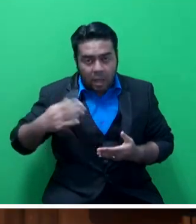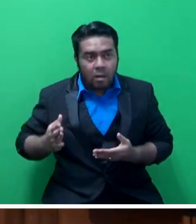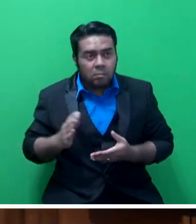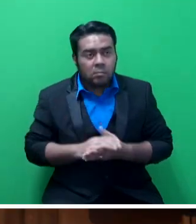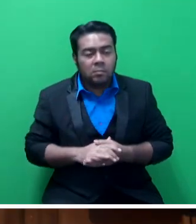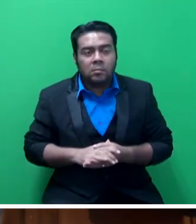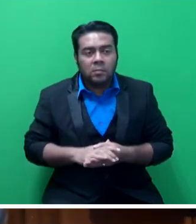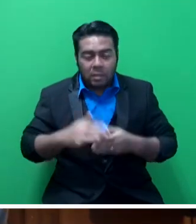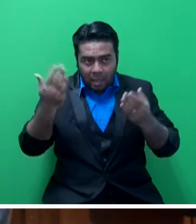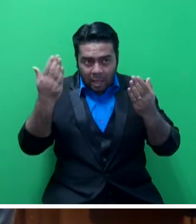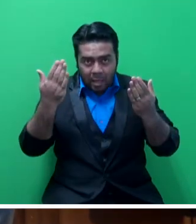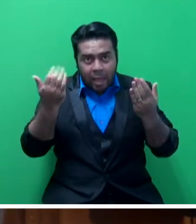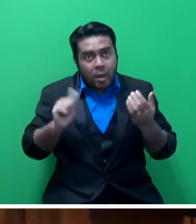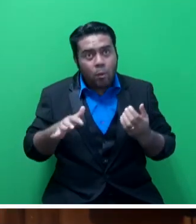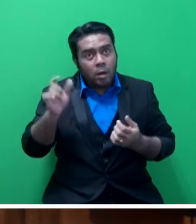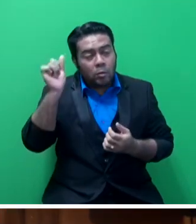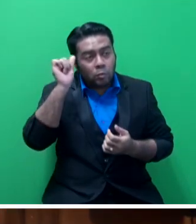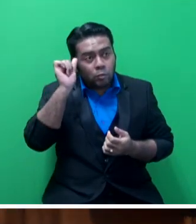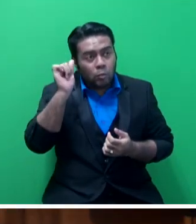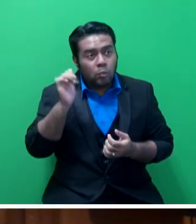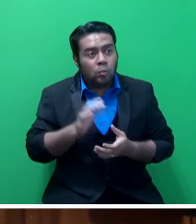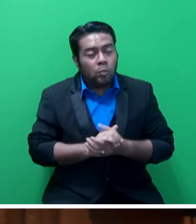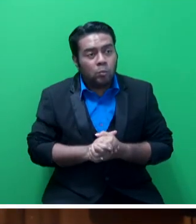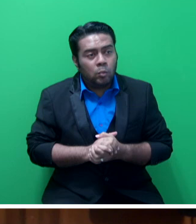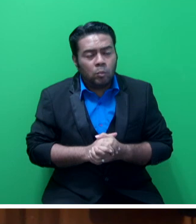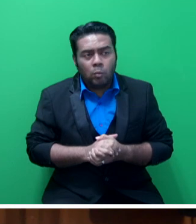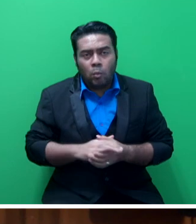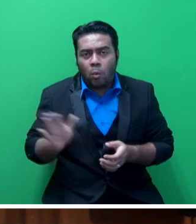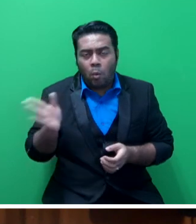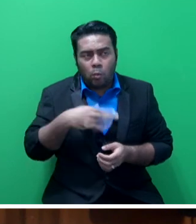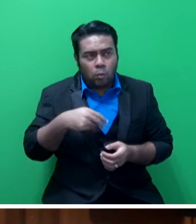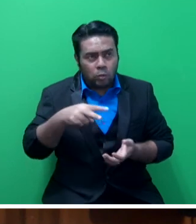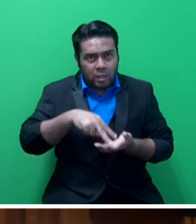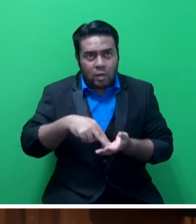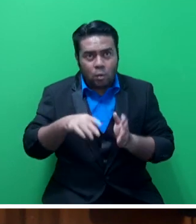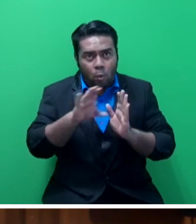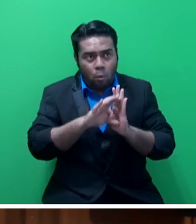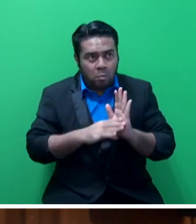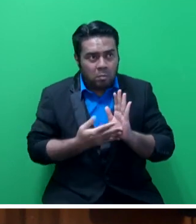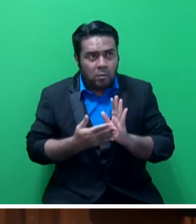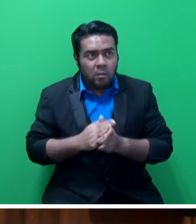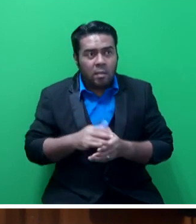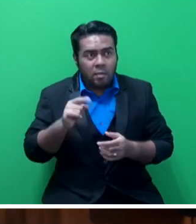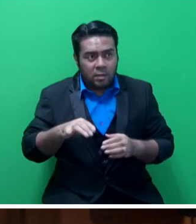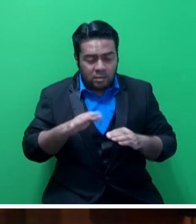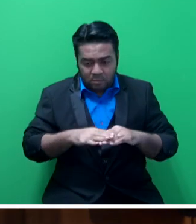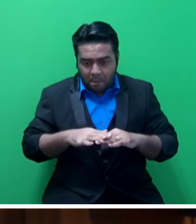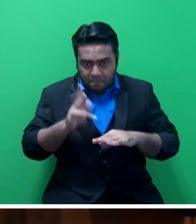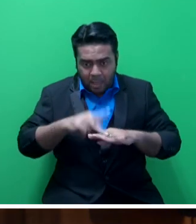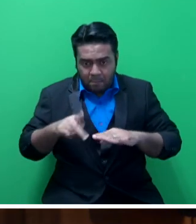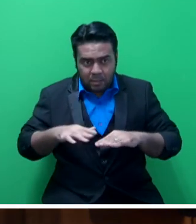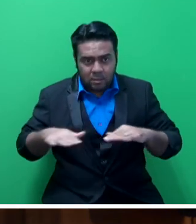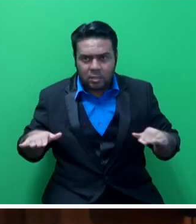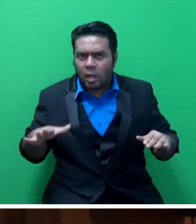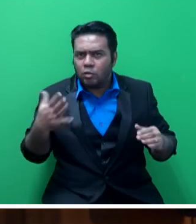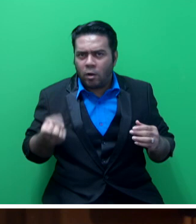Mr. Speaker, sir, anybody with a pedestrian knowledge of these, the standing orders would know that this floor of Parliament does not